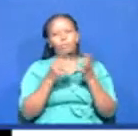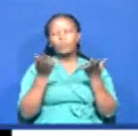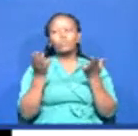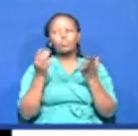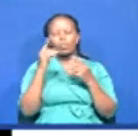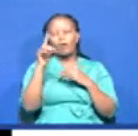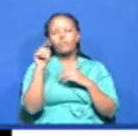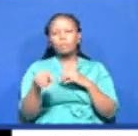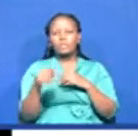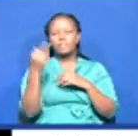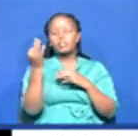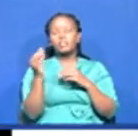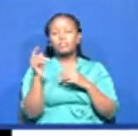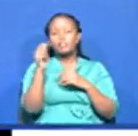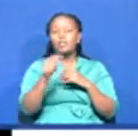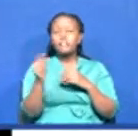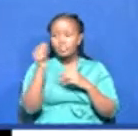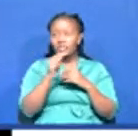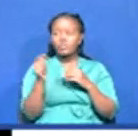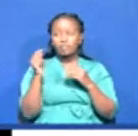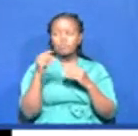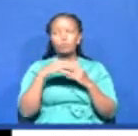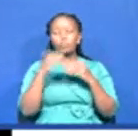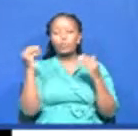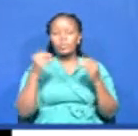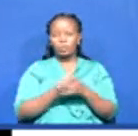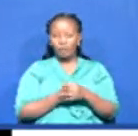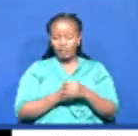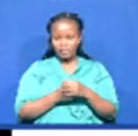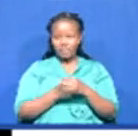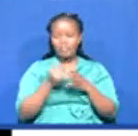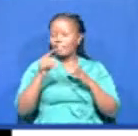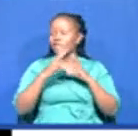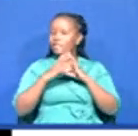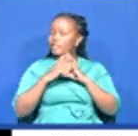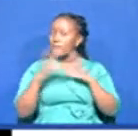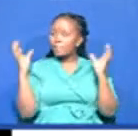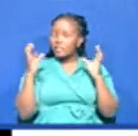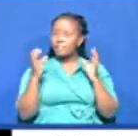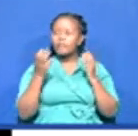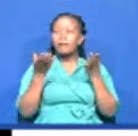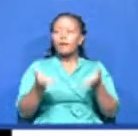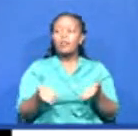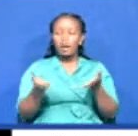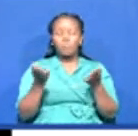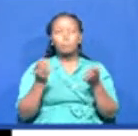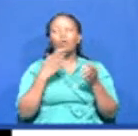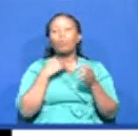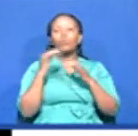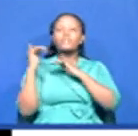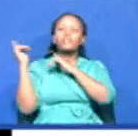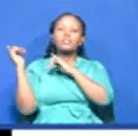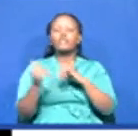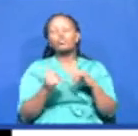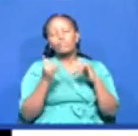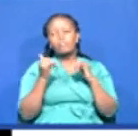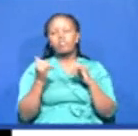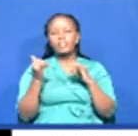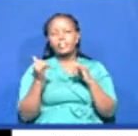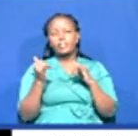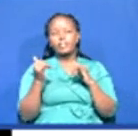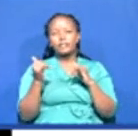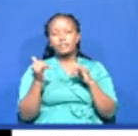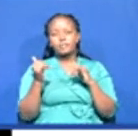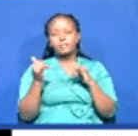$1.2 trillion. That is massive. And so, ladies and gentlemen, without further ado, I want to invite on stage